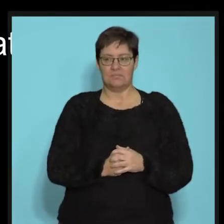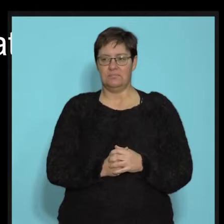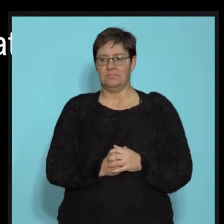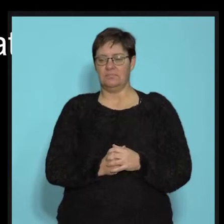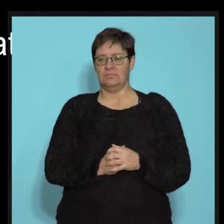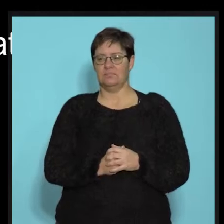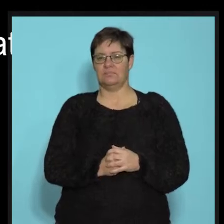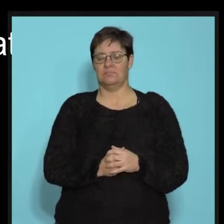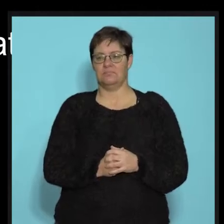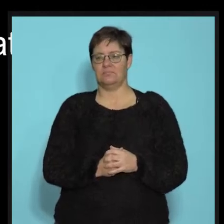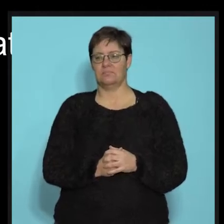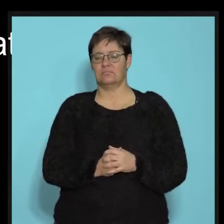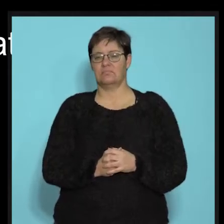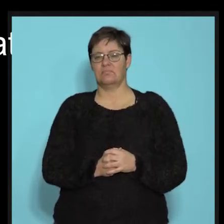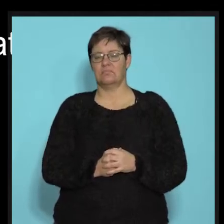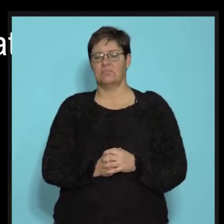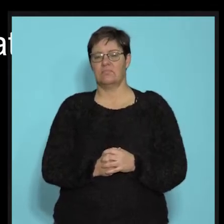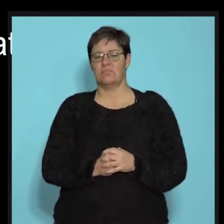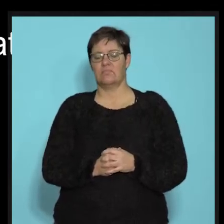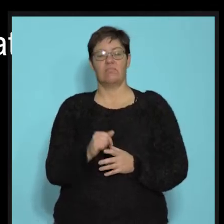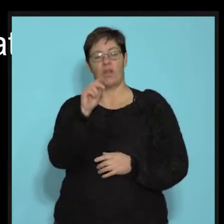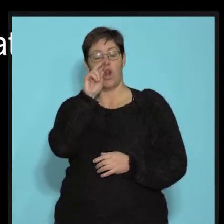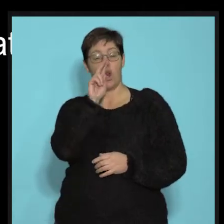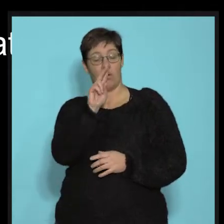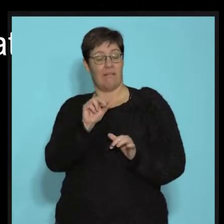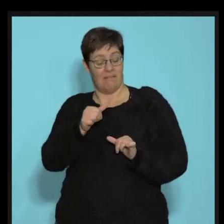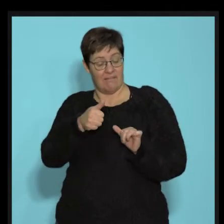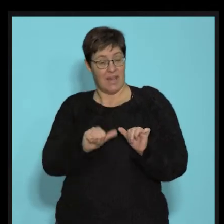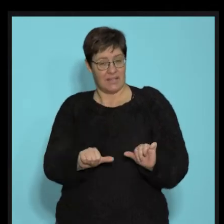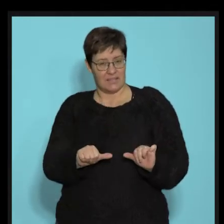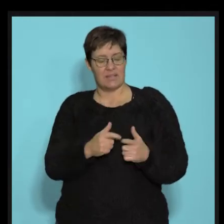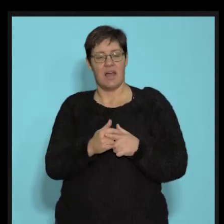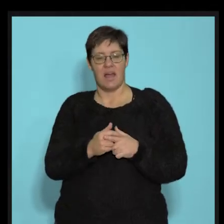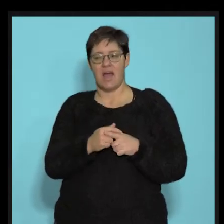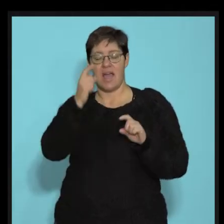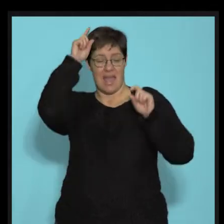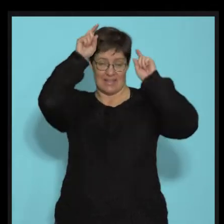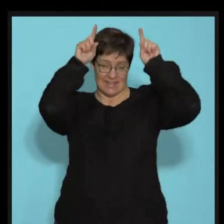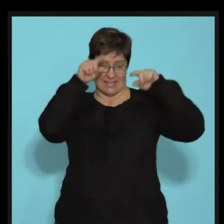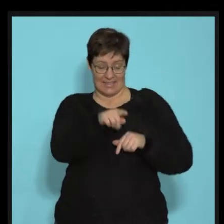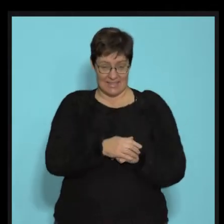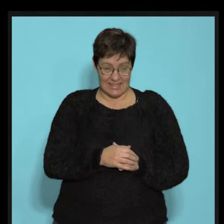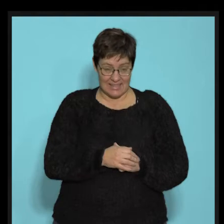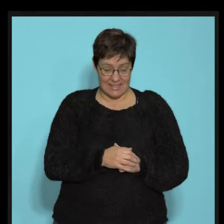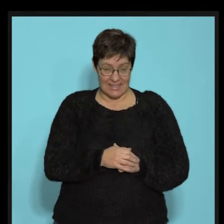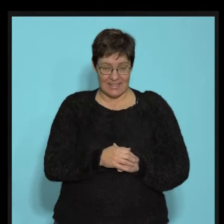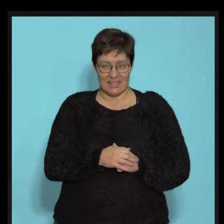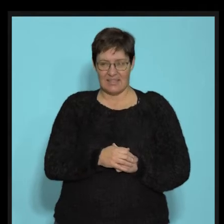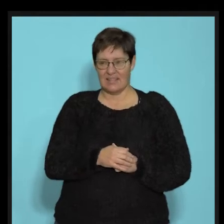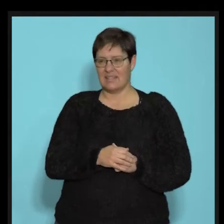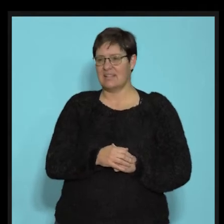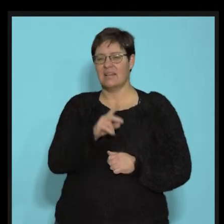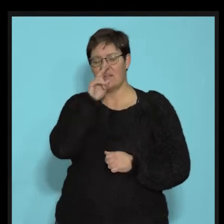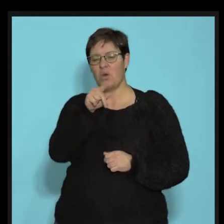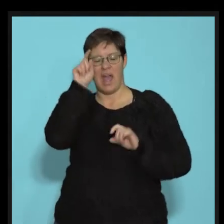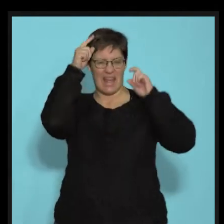Right, guys, so when we look at the next organism we're going to look at is insects. All right, and everybody who, all right, when I look at